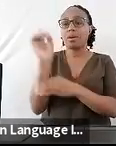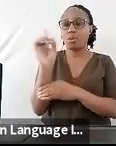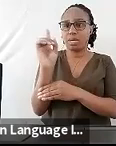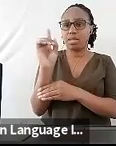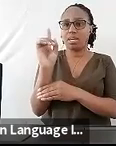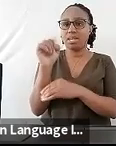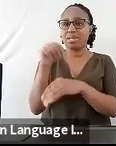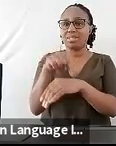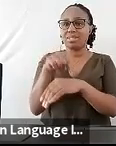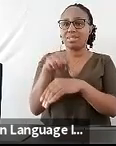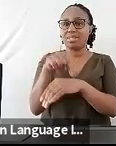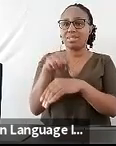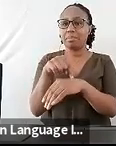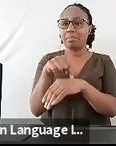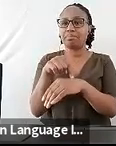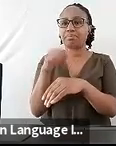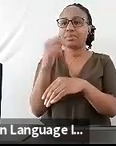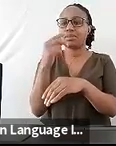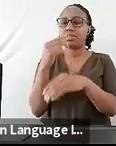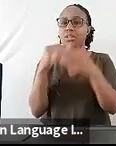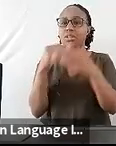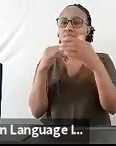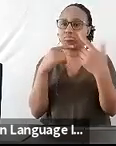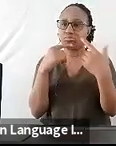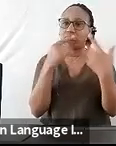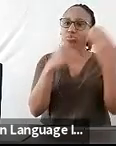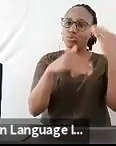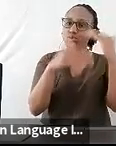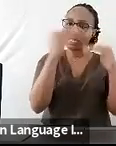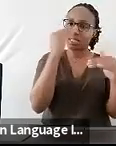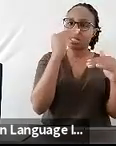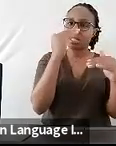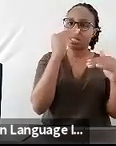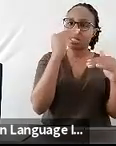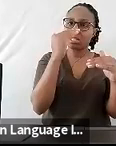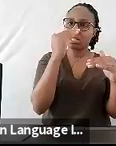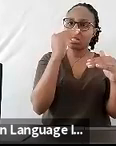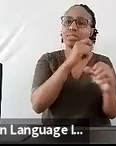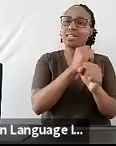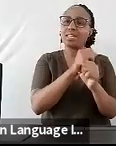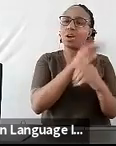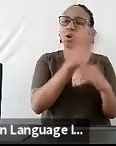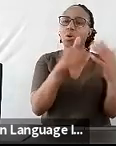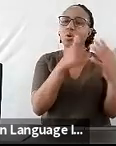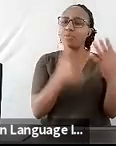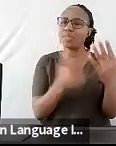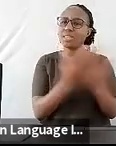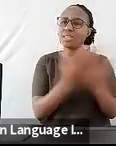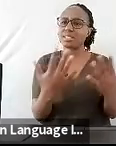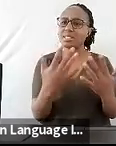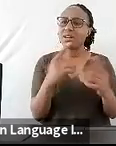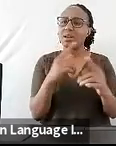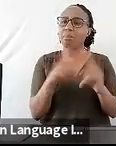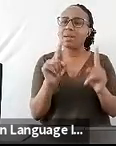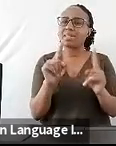it, you know, had done all of these things, but I had always had this frustration that whenever I wanted to